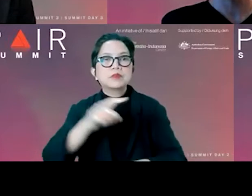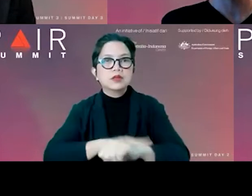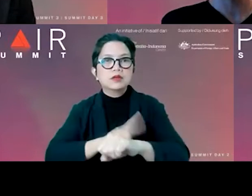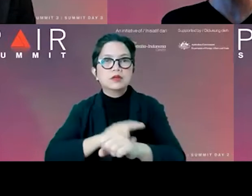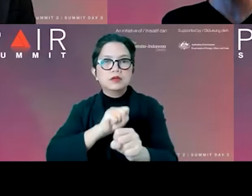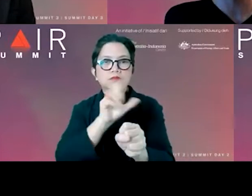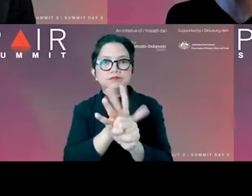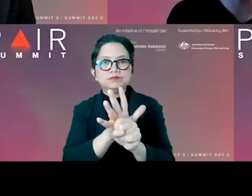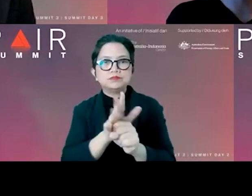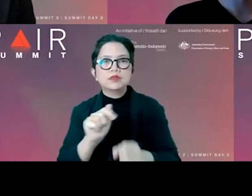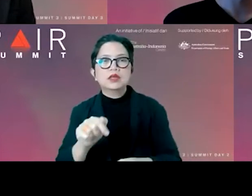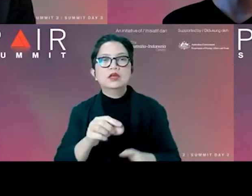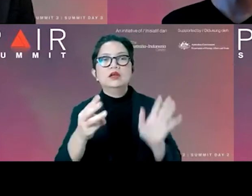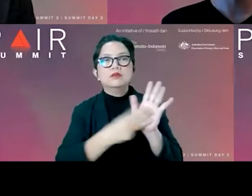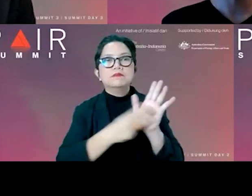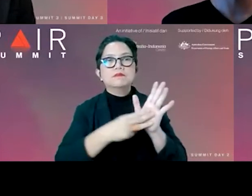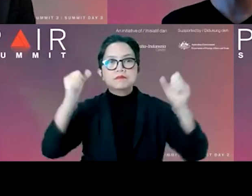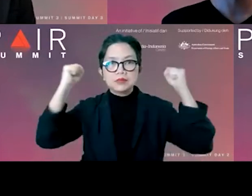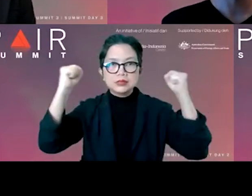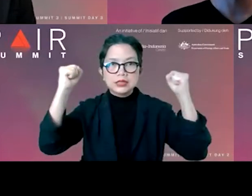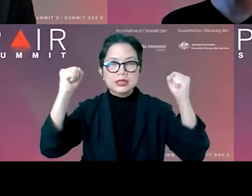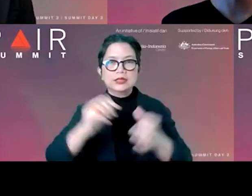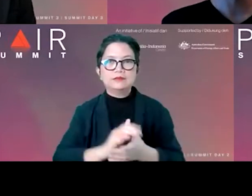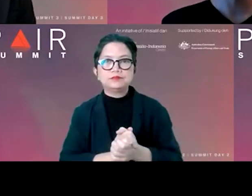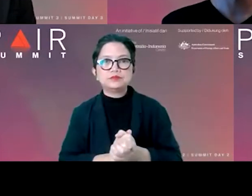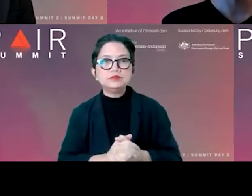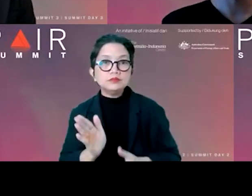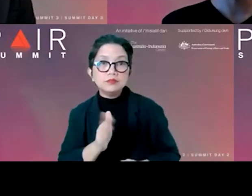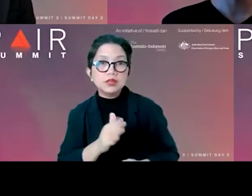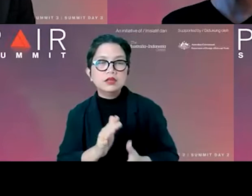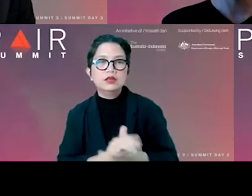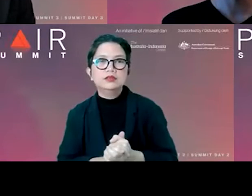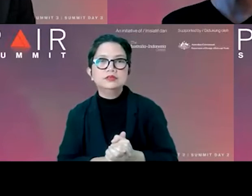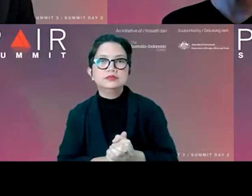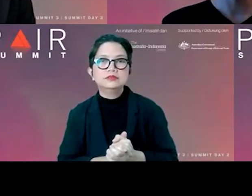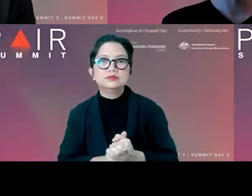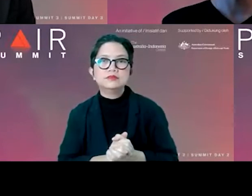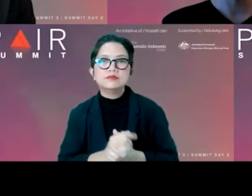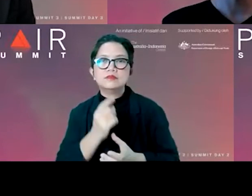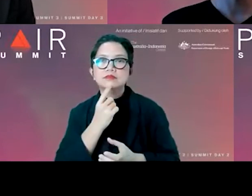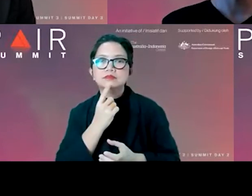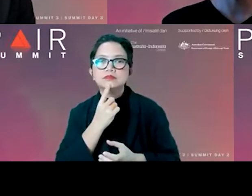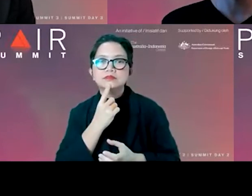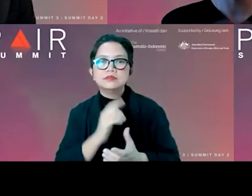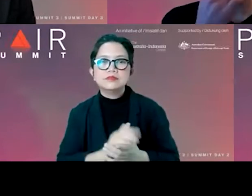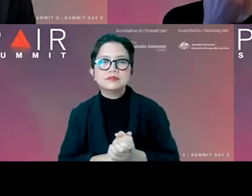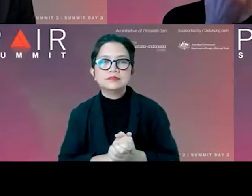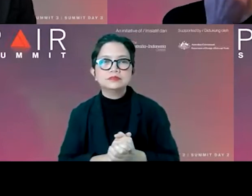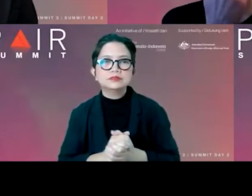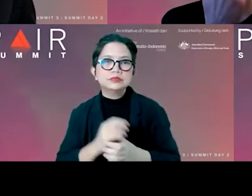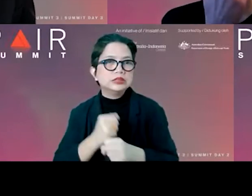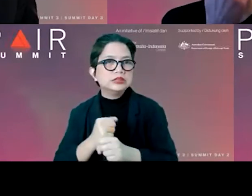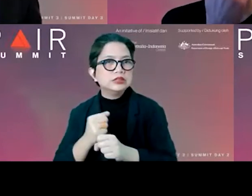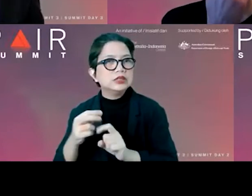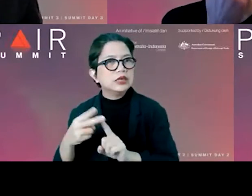And previously we've had crises around the GFC and the oil price shocks and such like that, which were